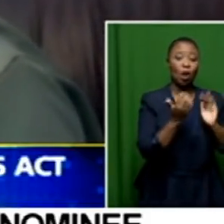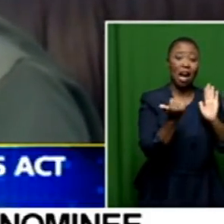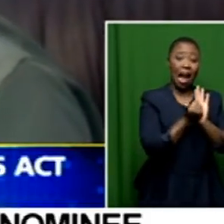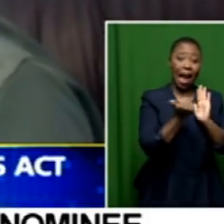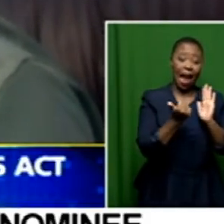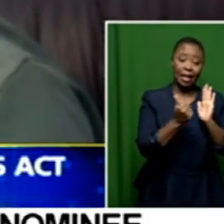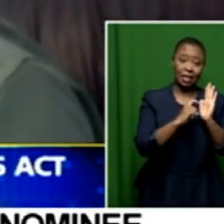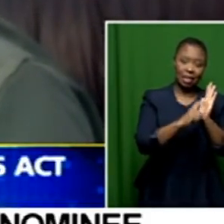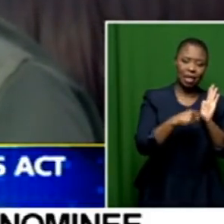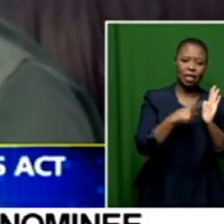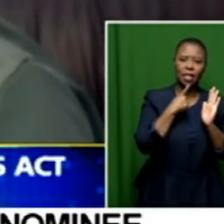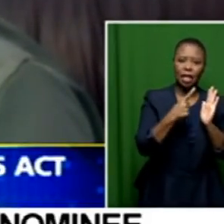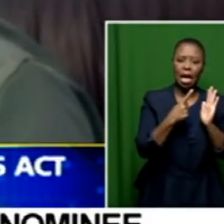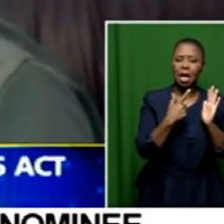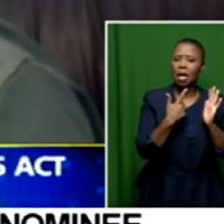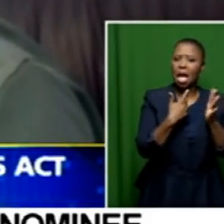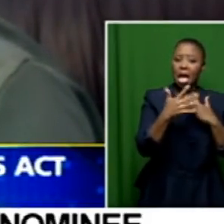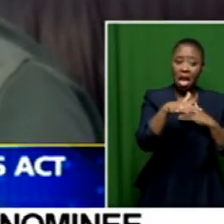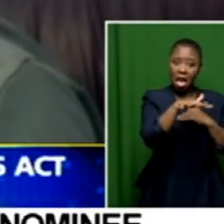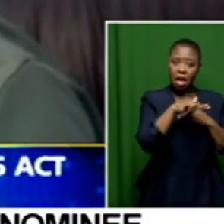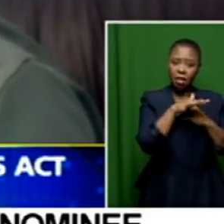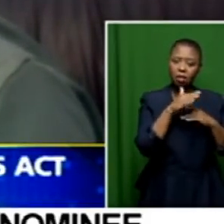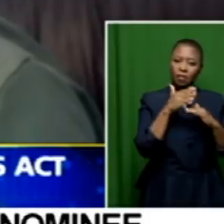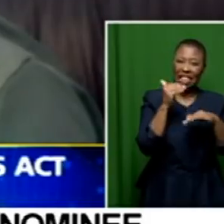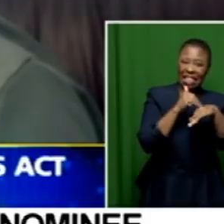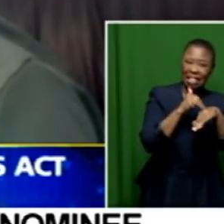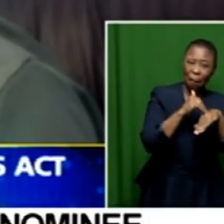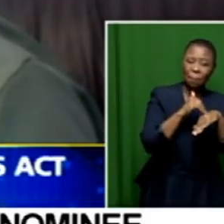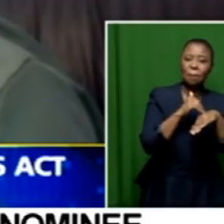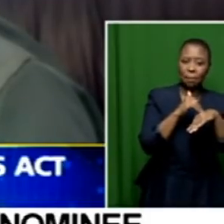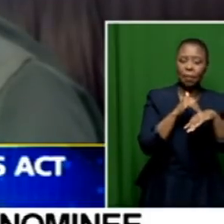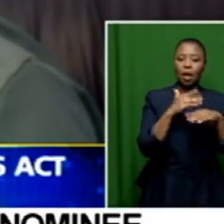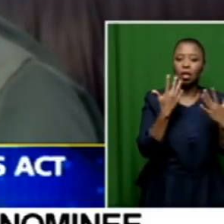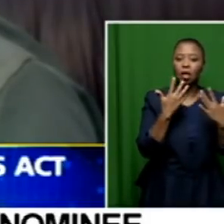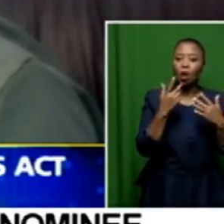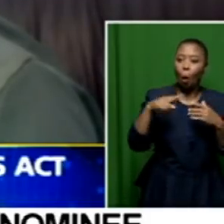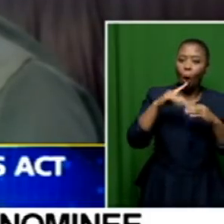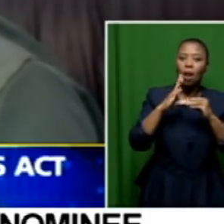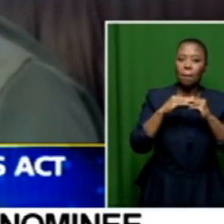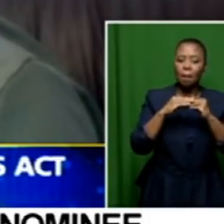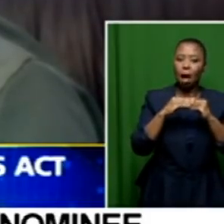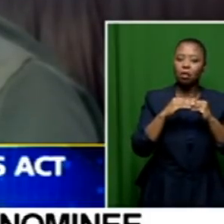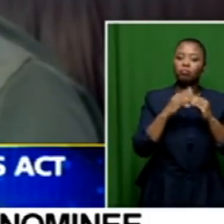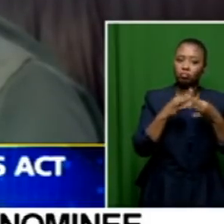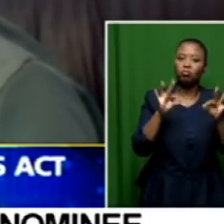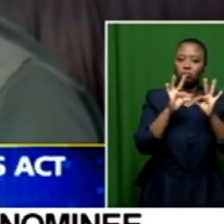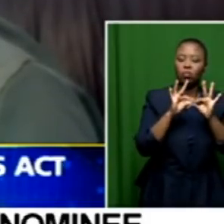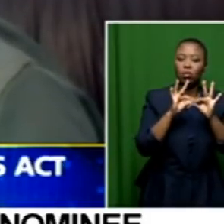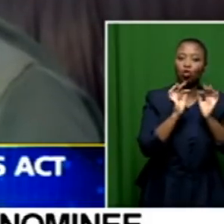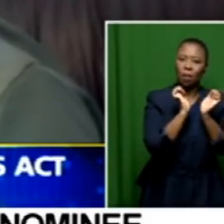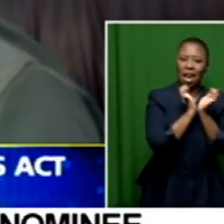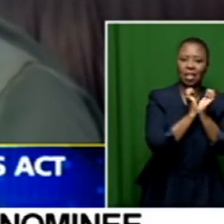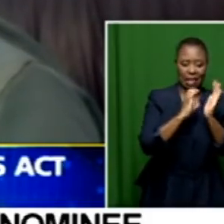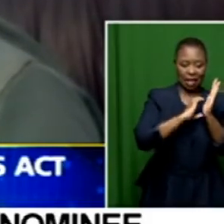or participating in a disturbance is a criminal offence for which members are liable to be arrested in terms of